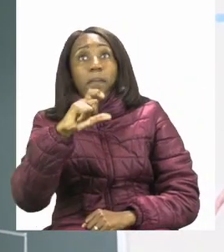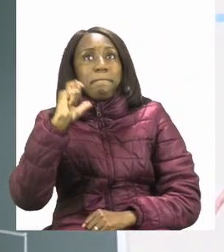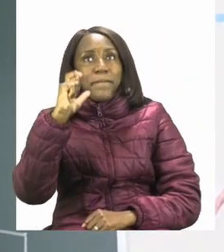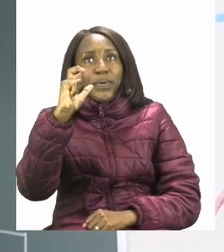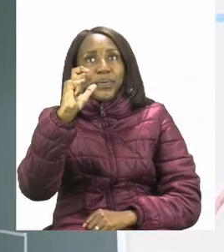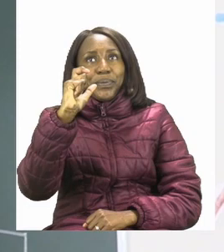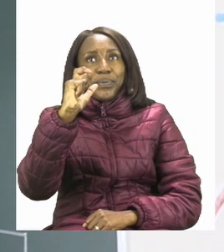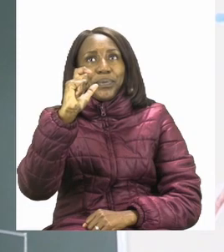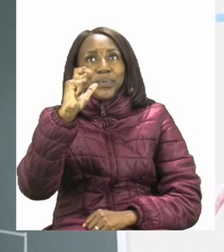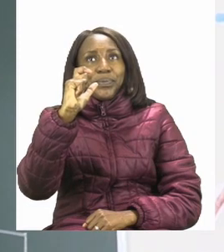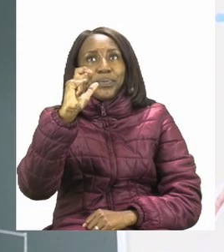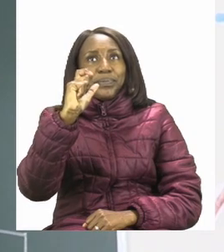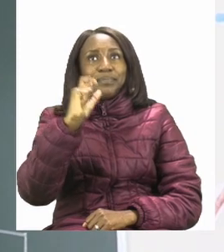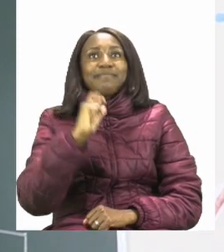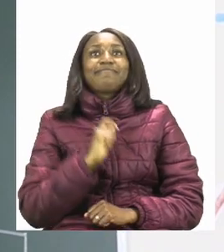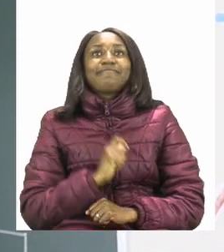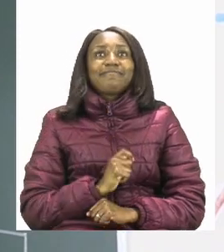because